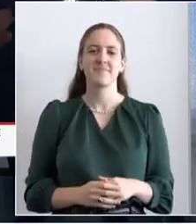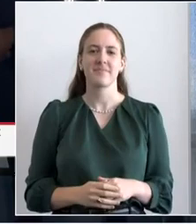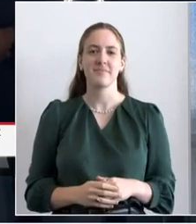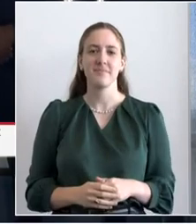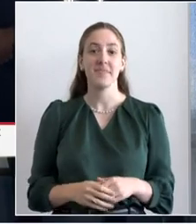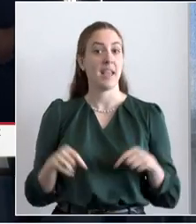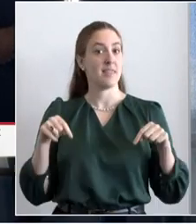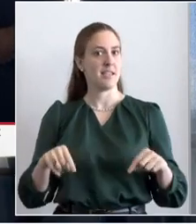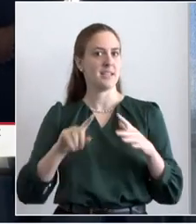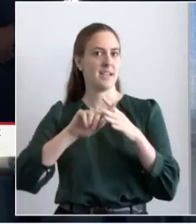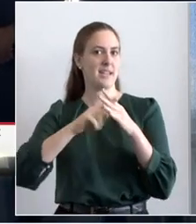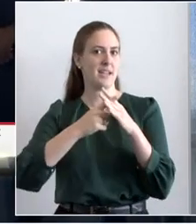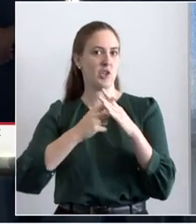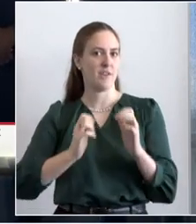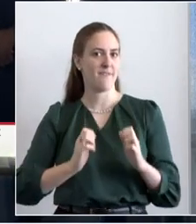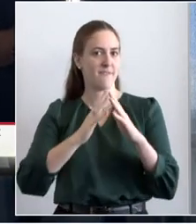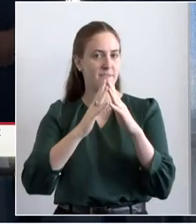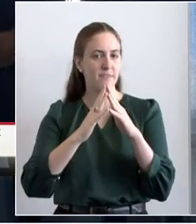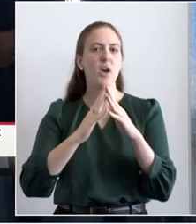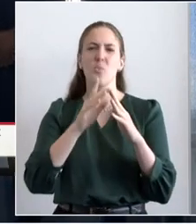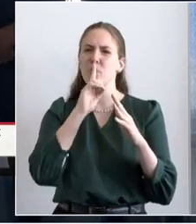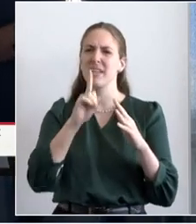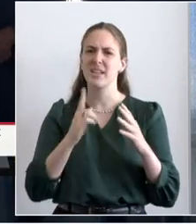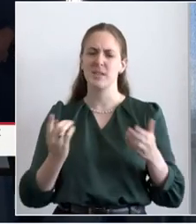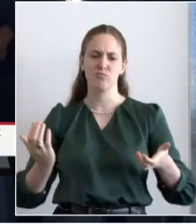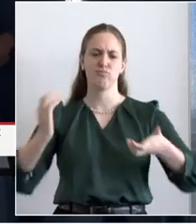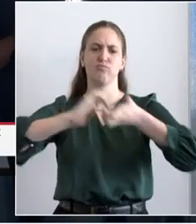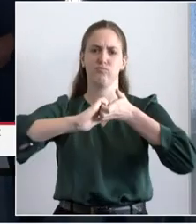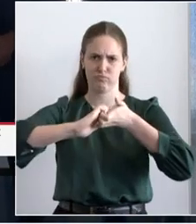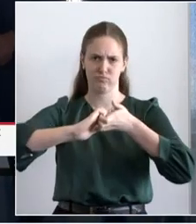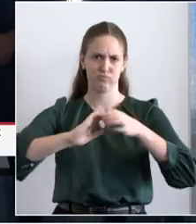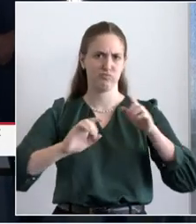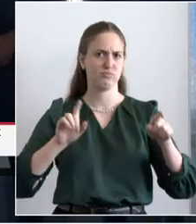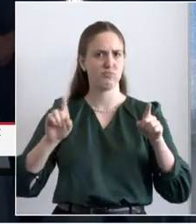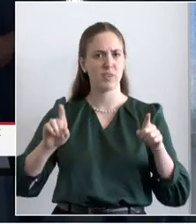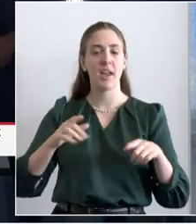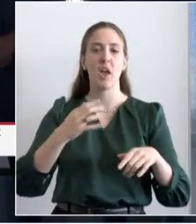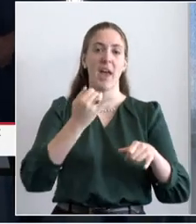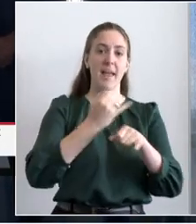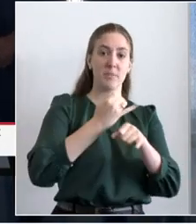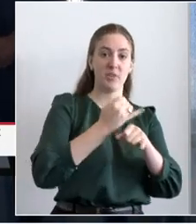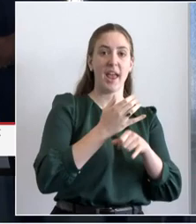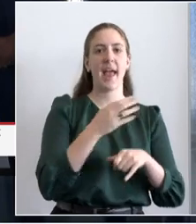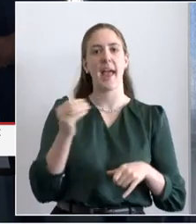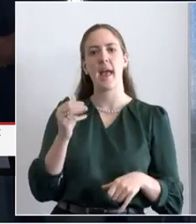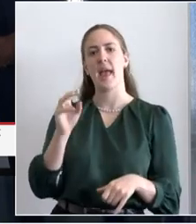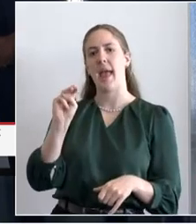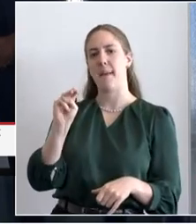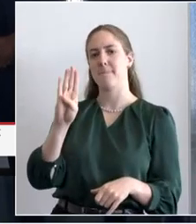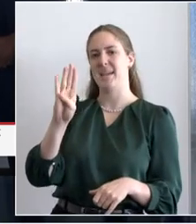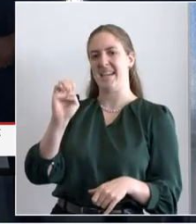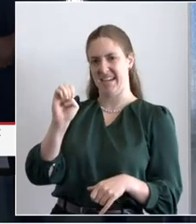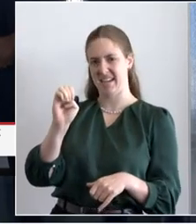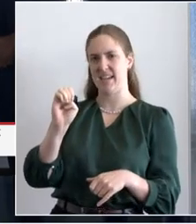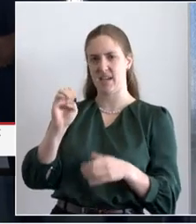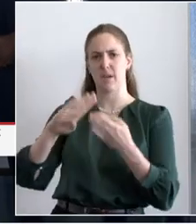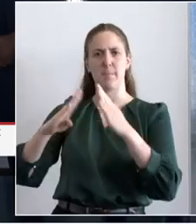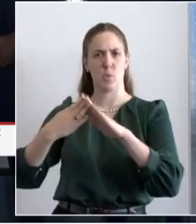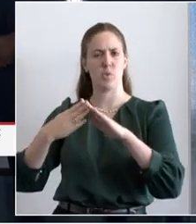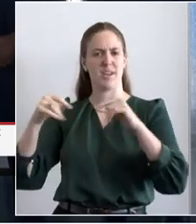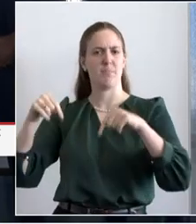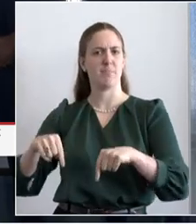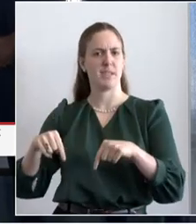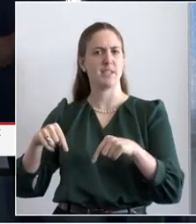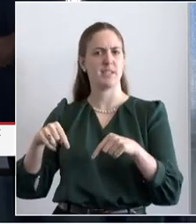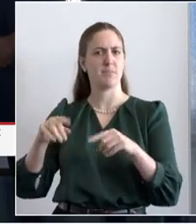This initiative is about marrying our large institutions and our MBE community in the district. And just to give a framing